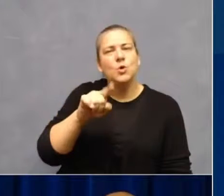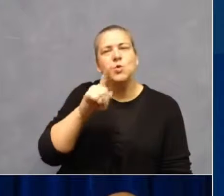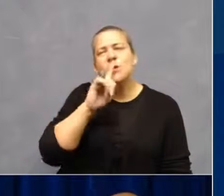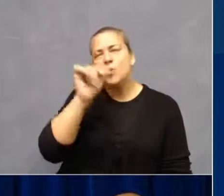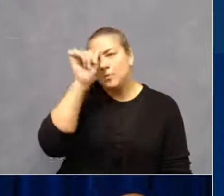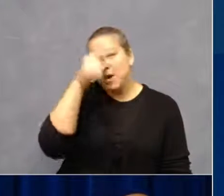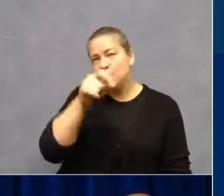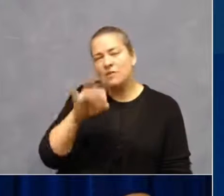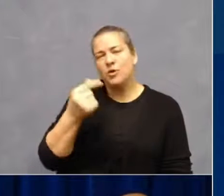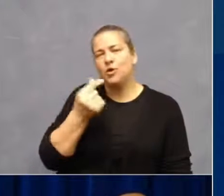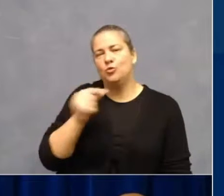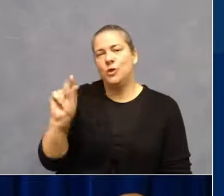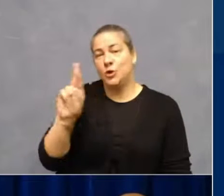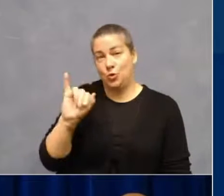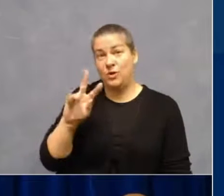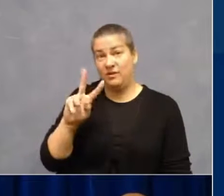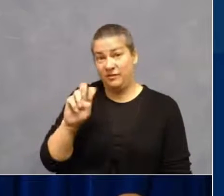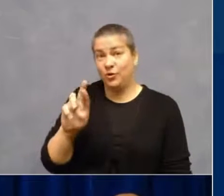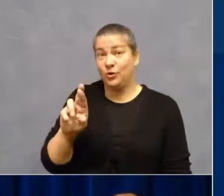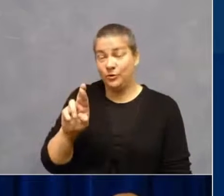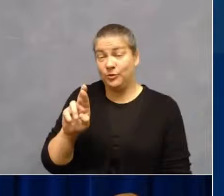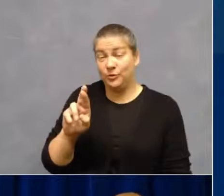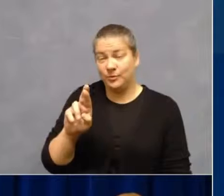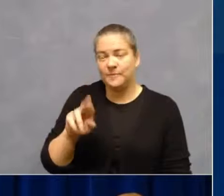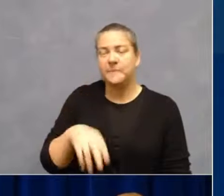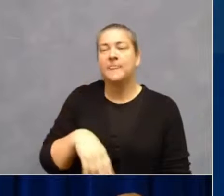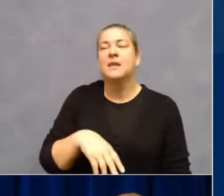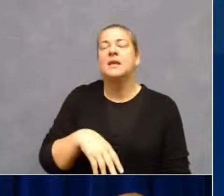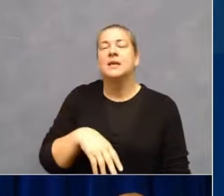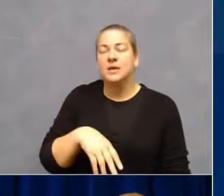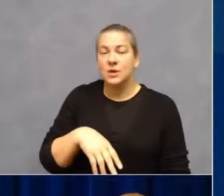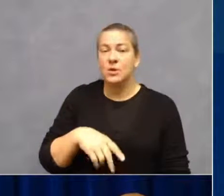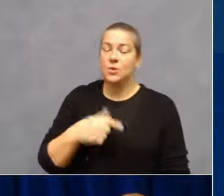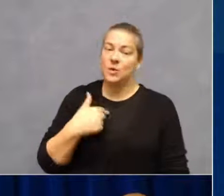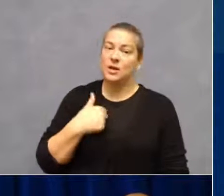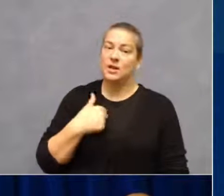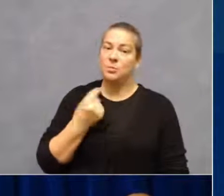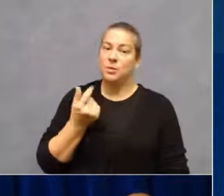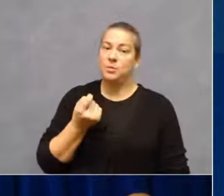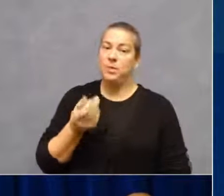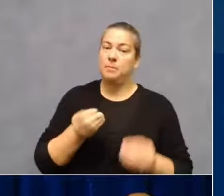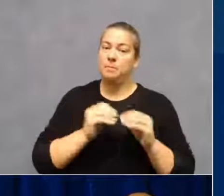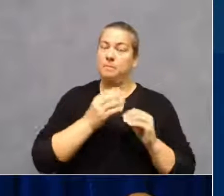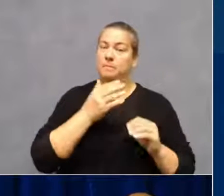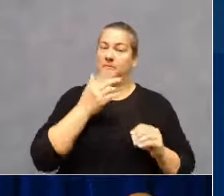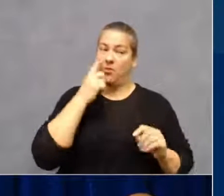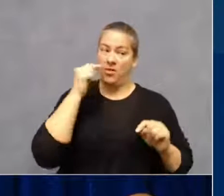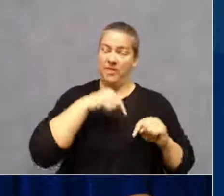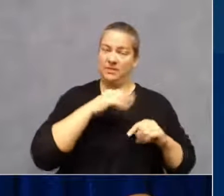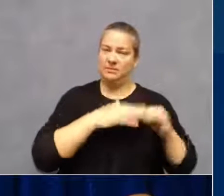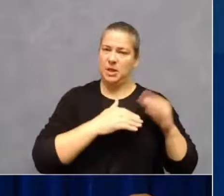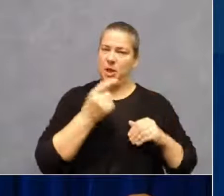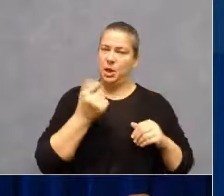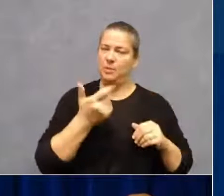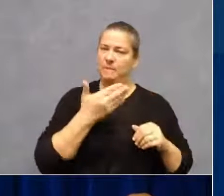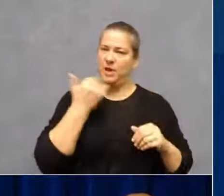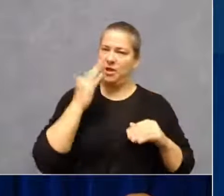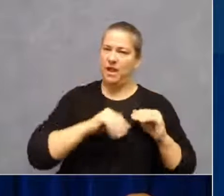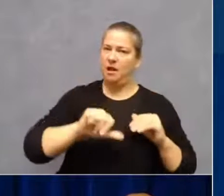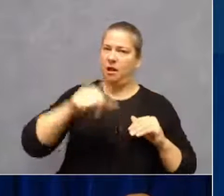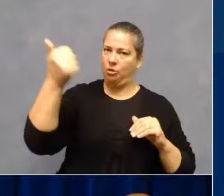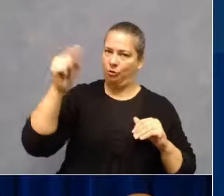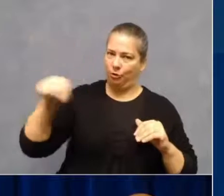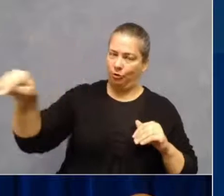And if there's any advantage we have of having it here versus some of our other facilities, we're in a position where we can physically,